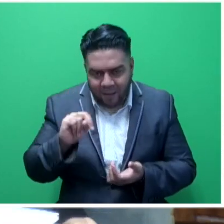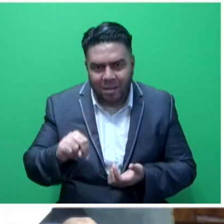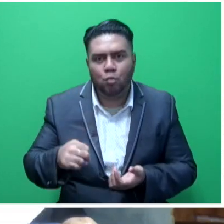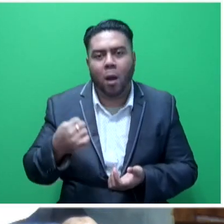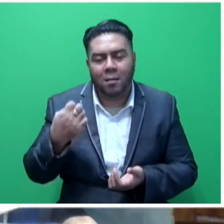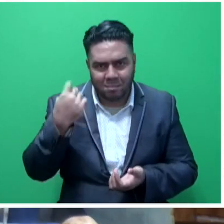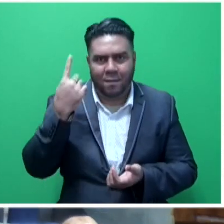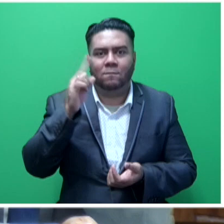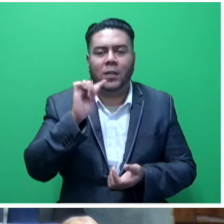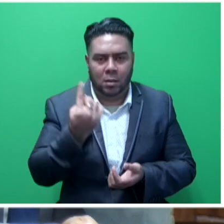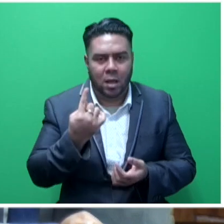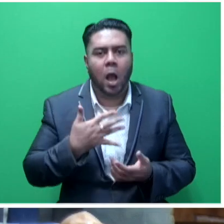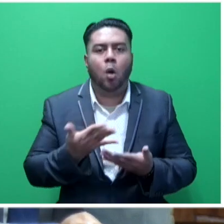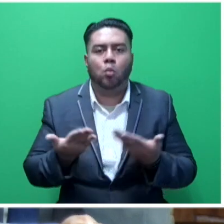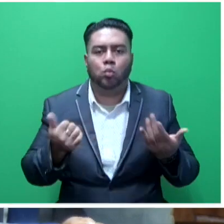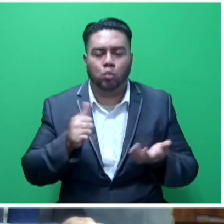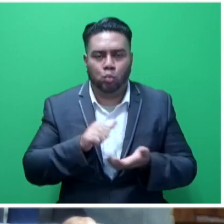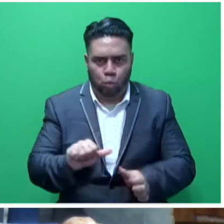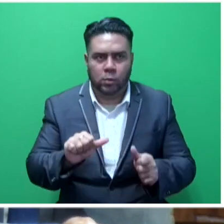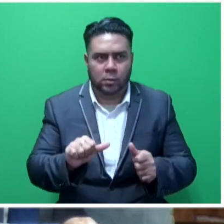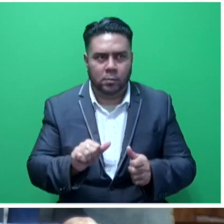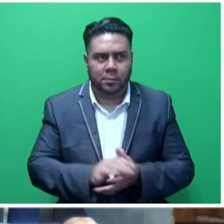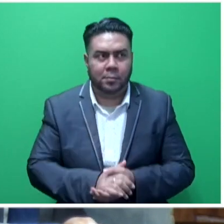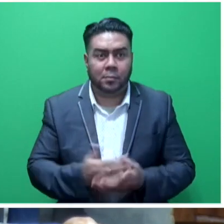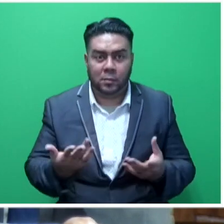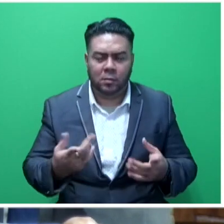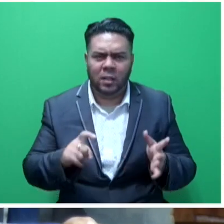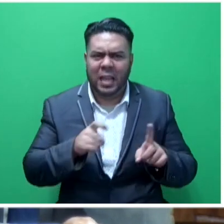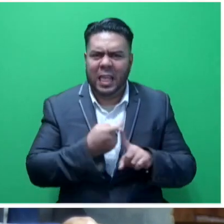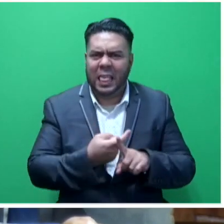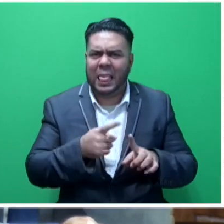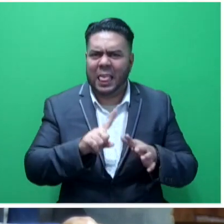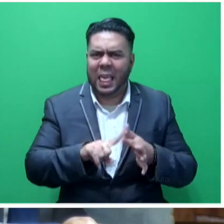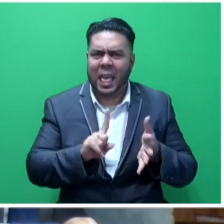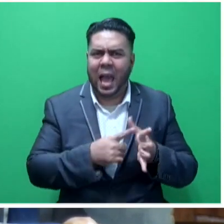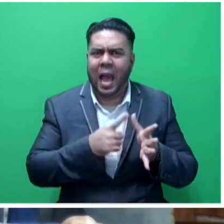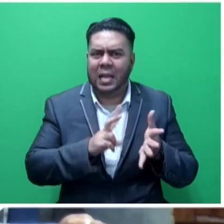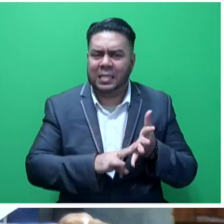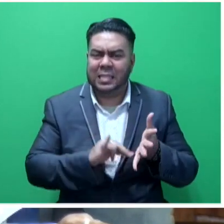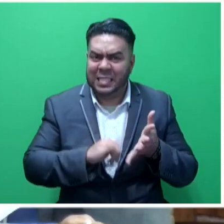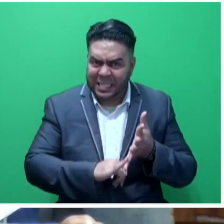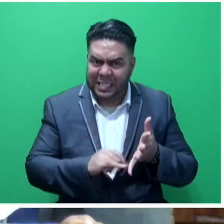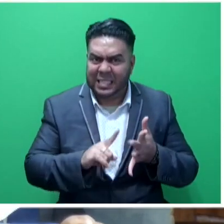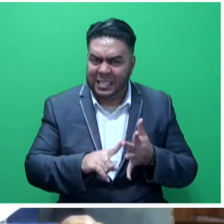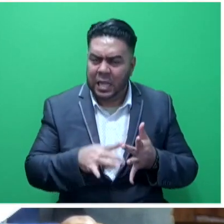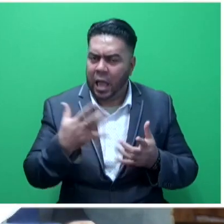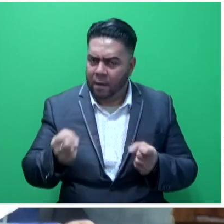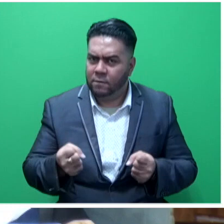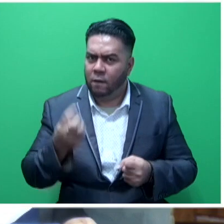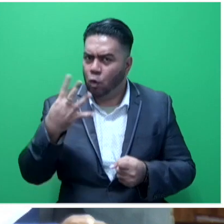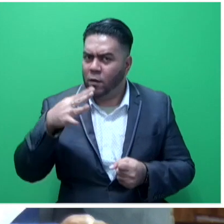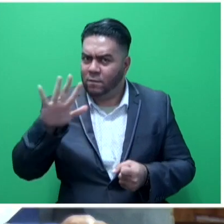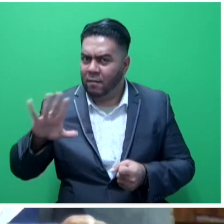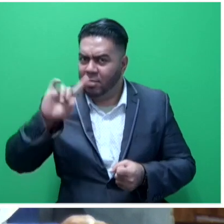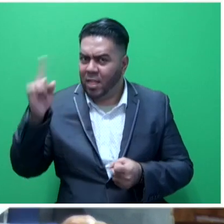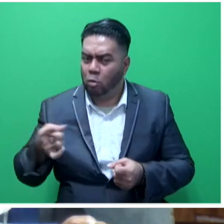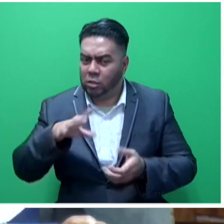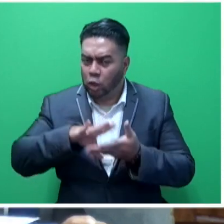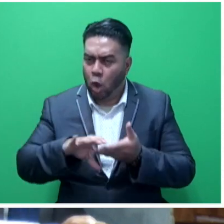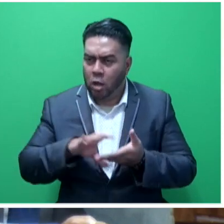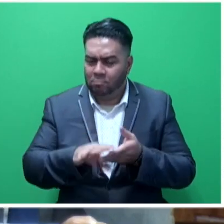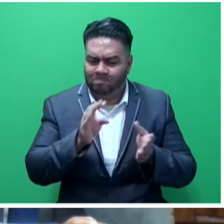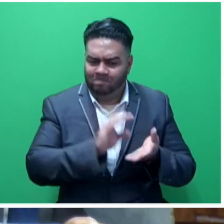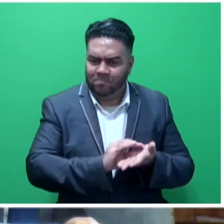that was constructed some time back at Kayasi at a cost of $45,000, funded by ADRA